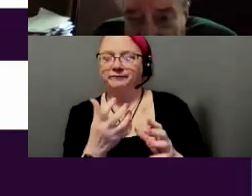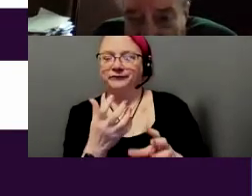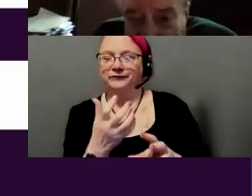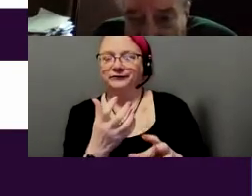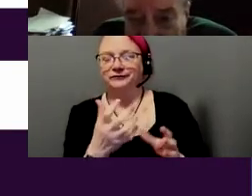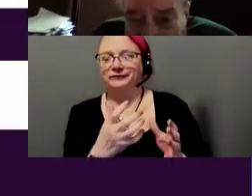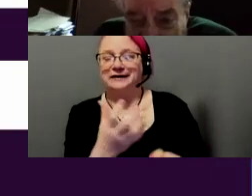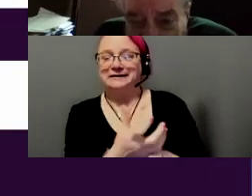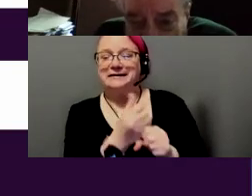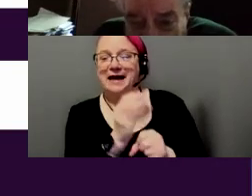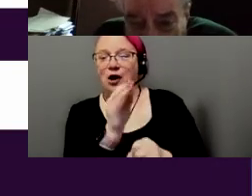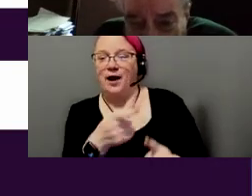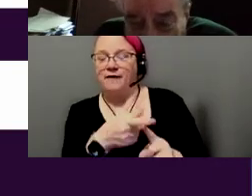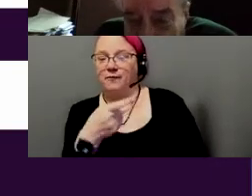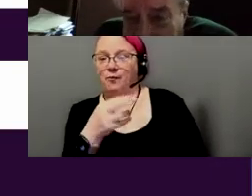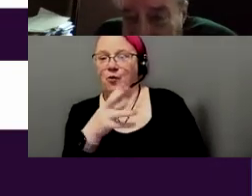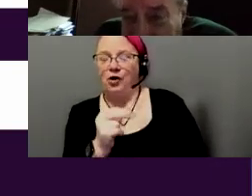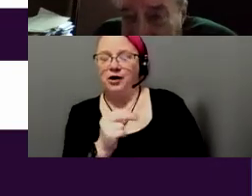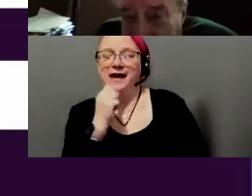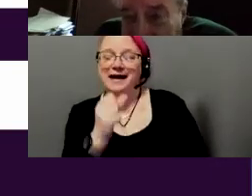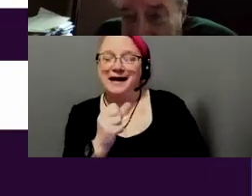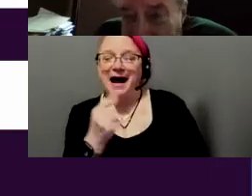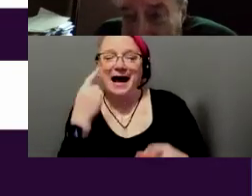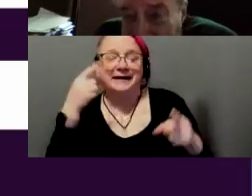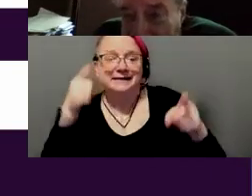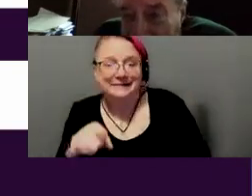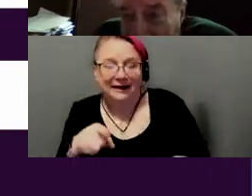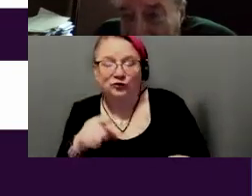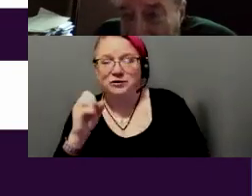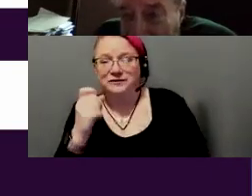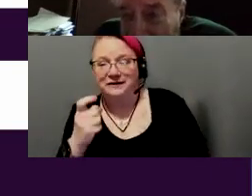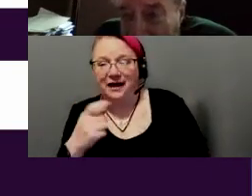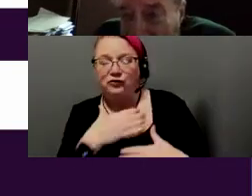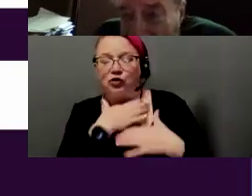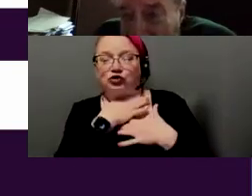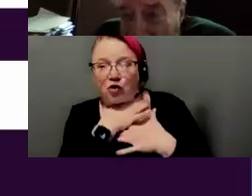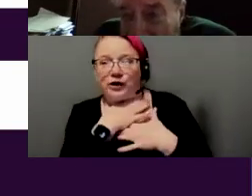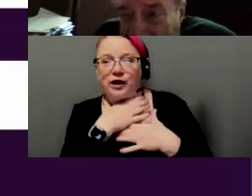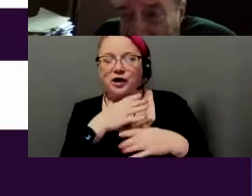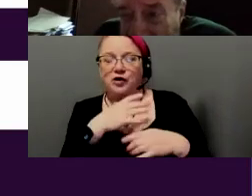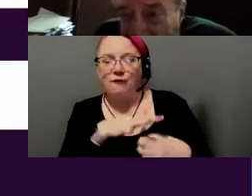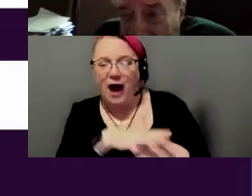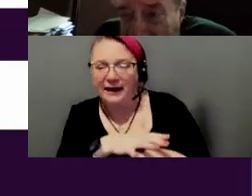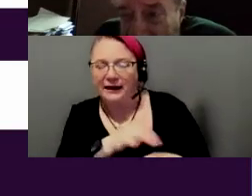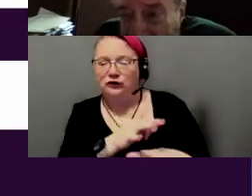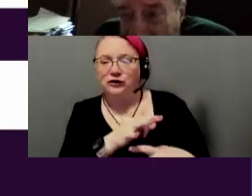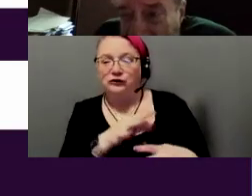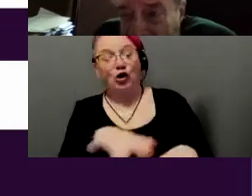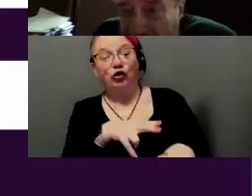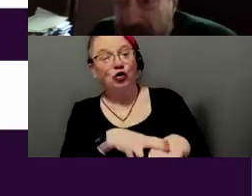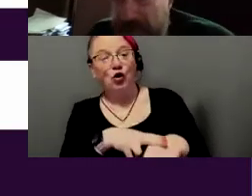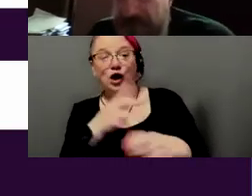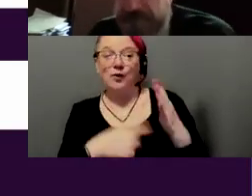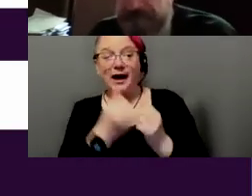that non-consensual sex or choking or other violent forms of intimacy are the norm and what everybody wants and is what